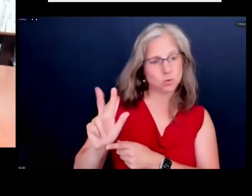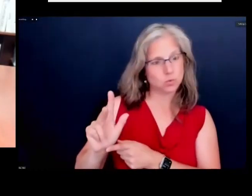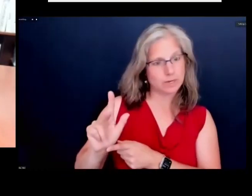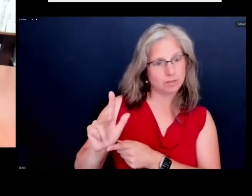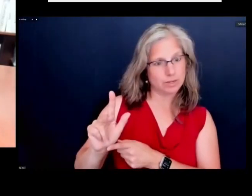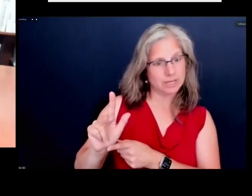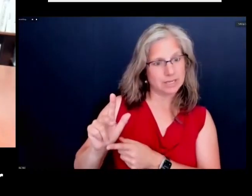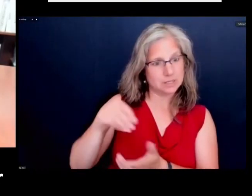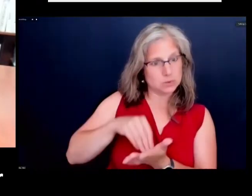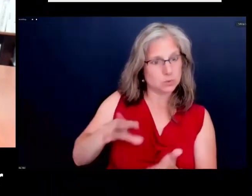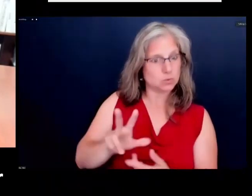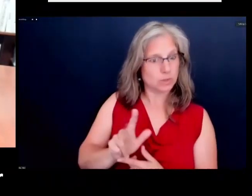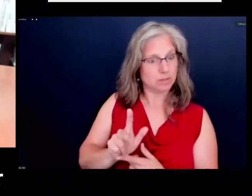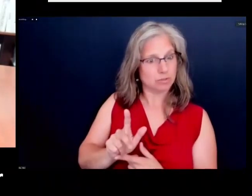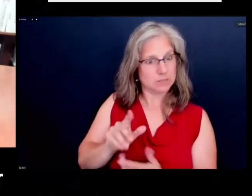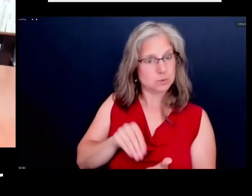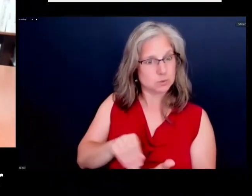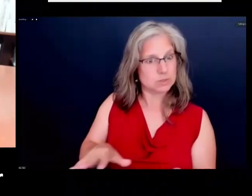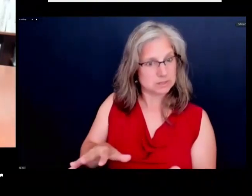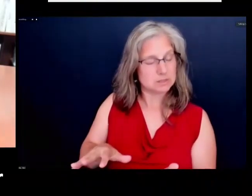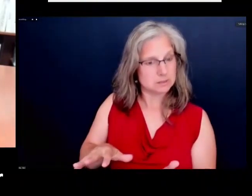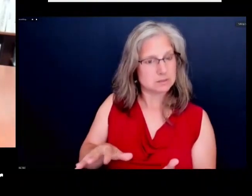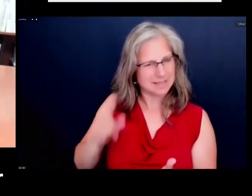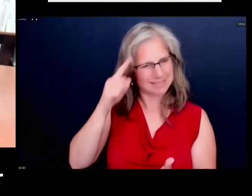23 students